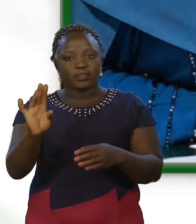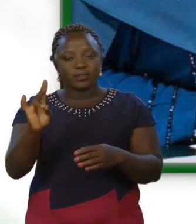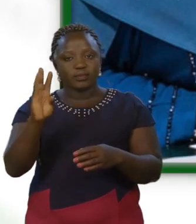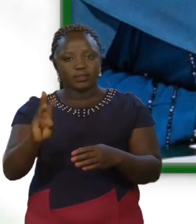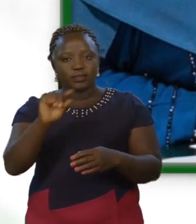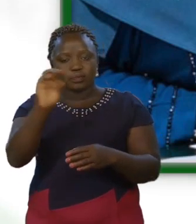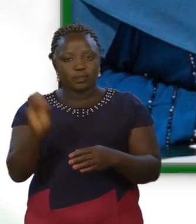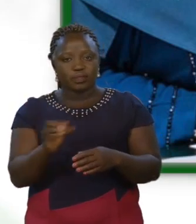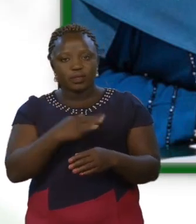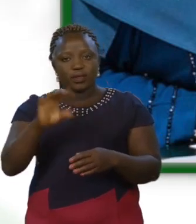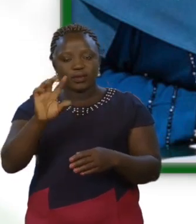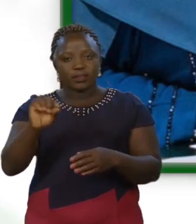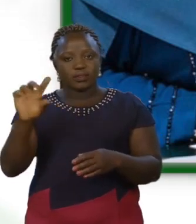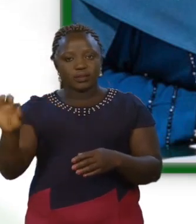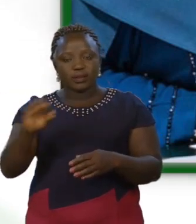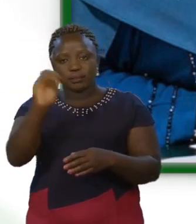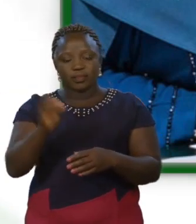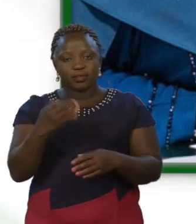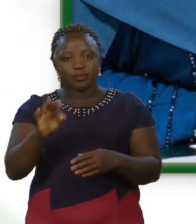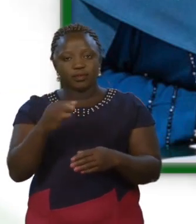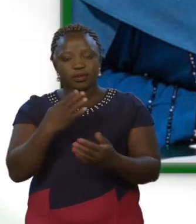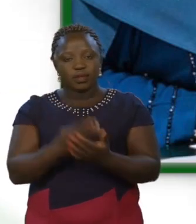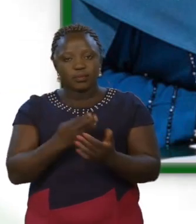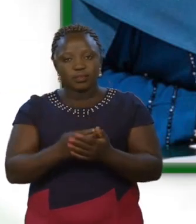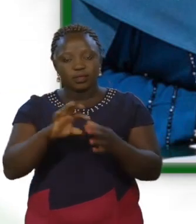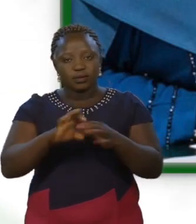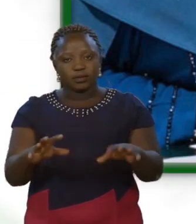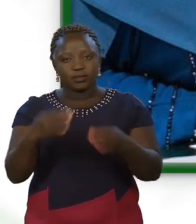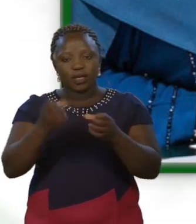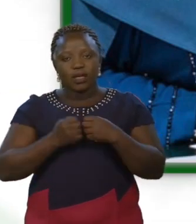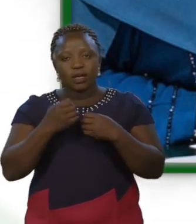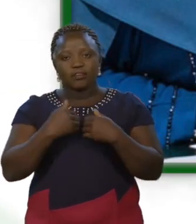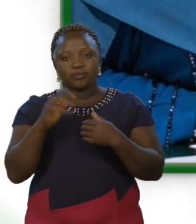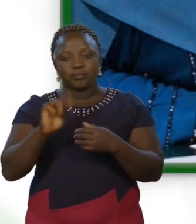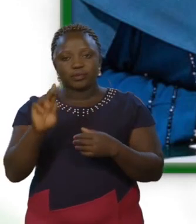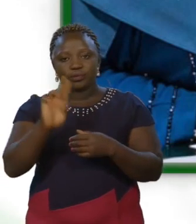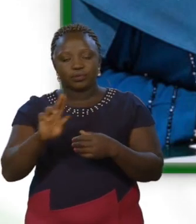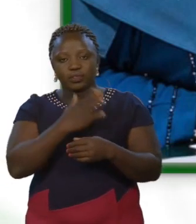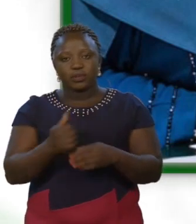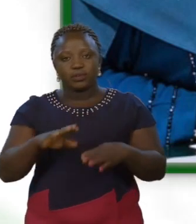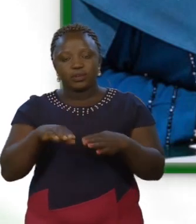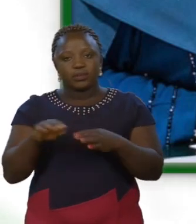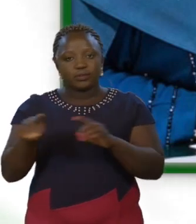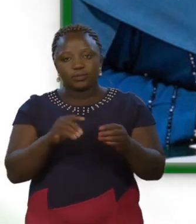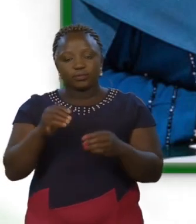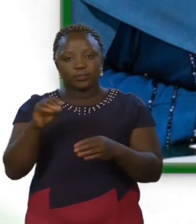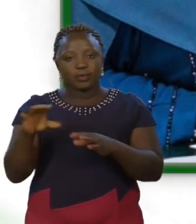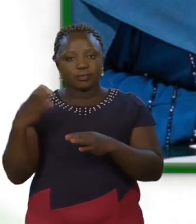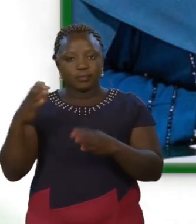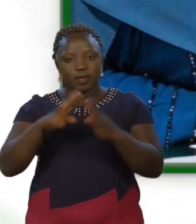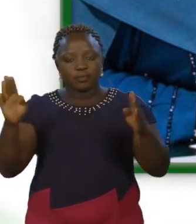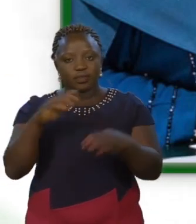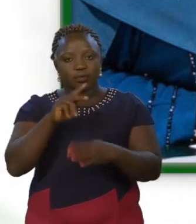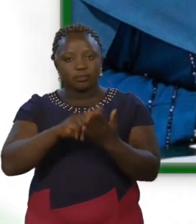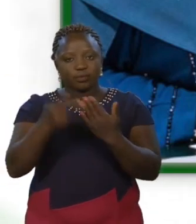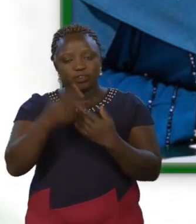98.76%, while 99% of the total capital releases had been used and committed to finance capital projects